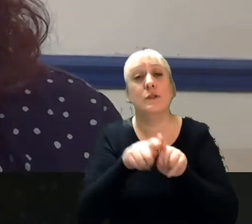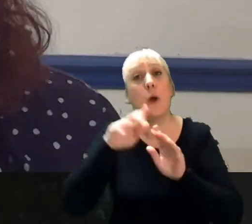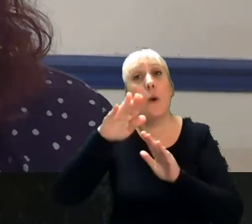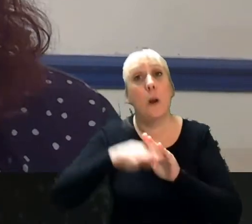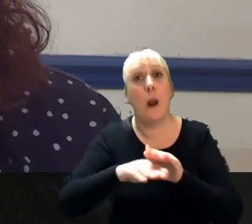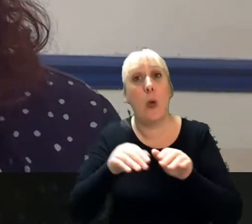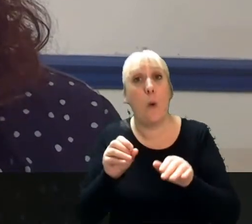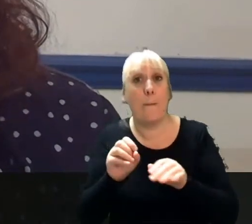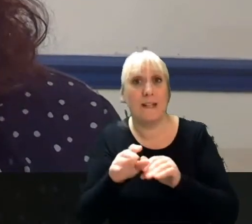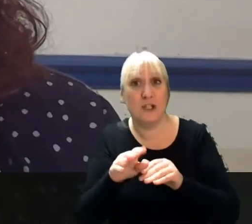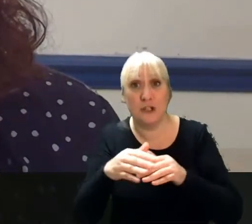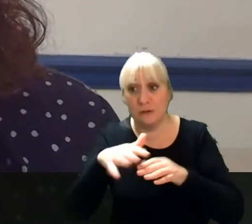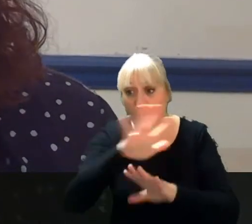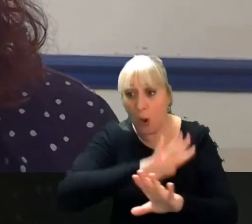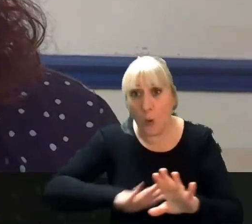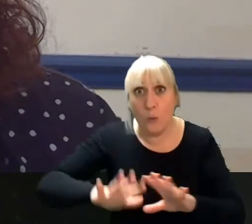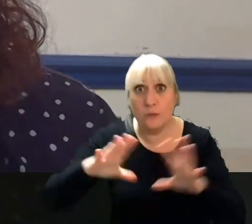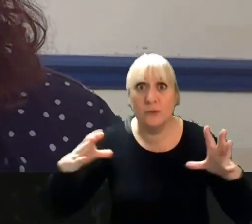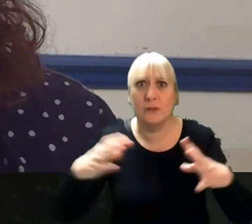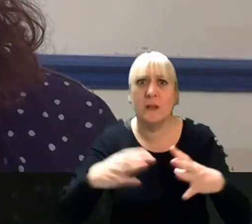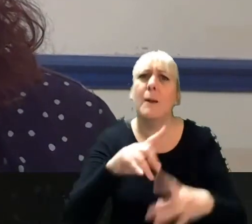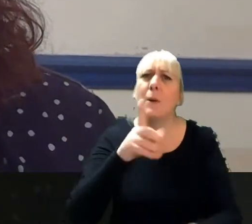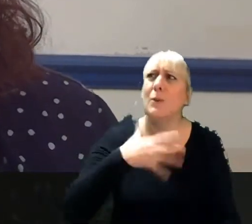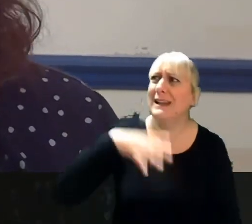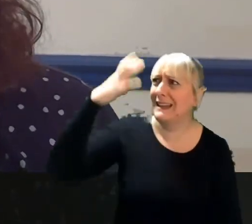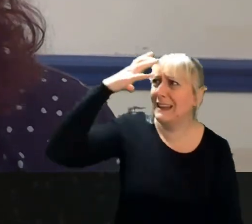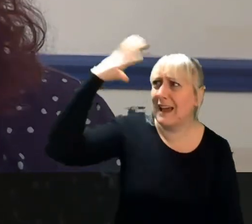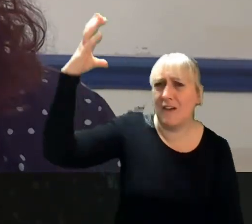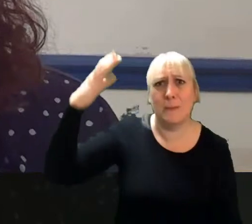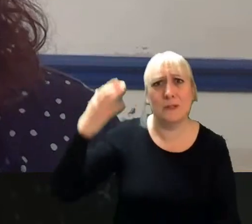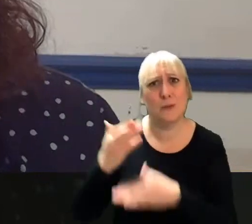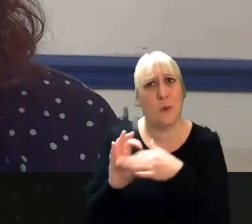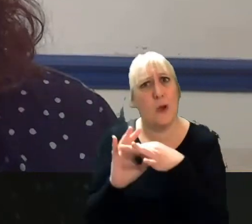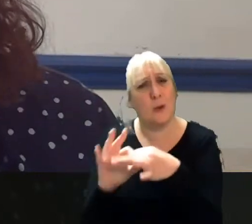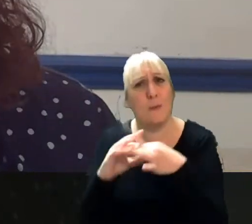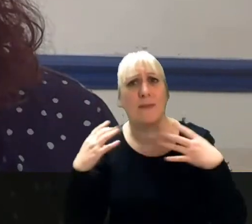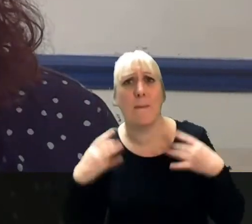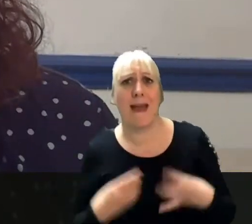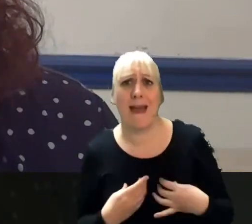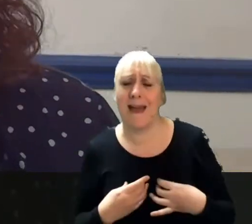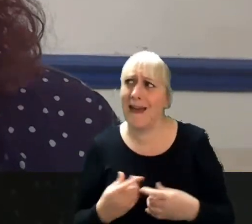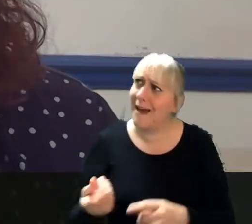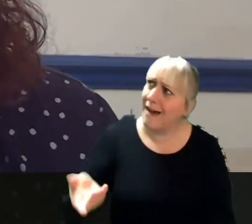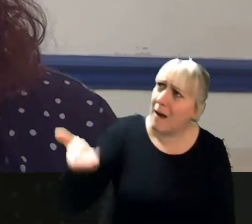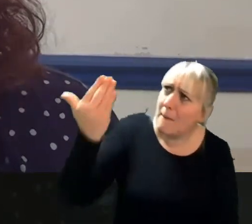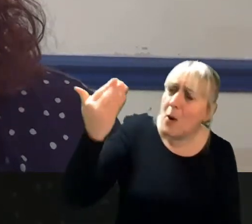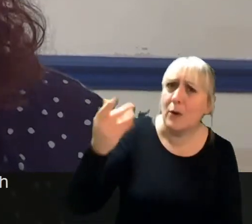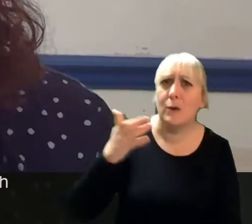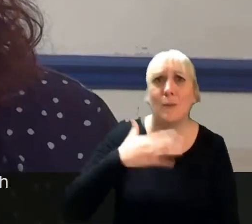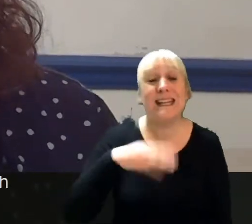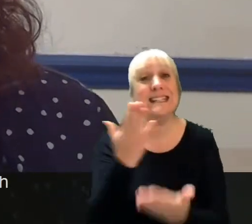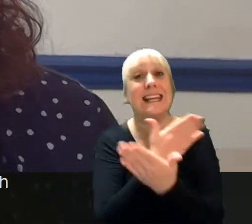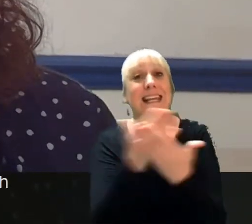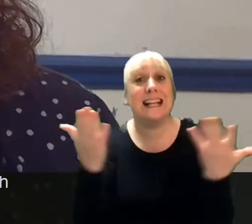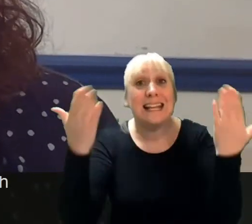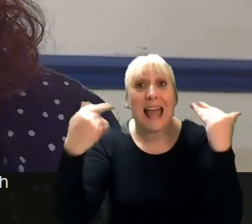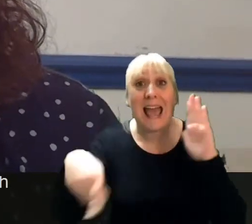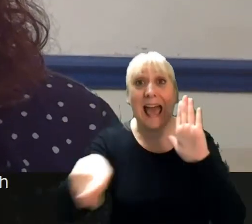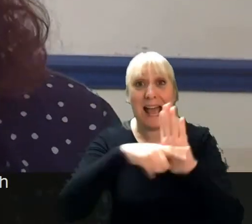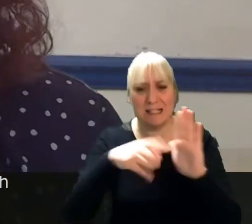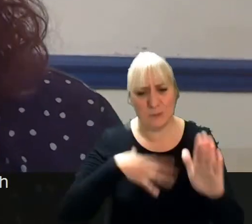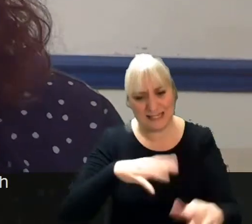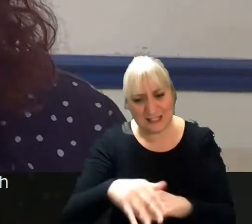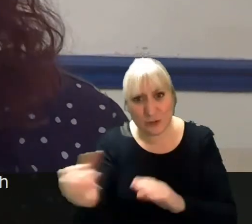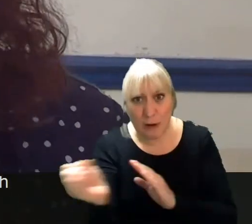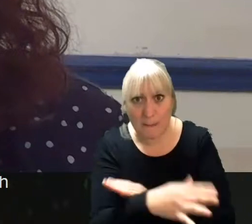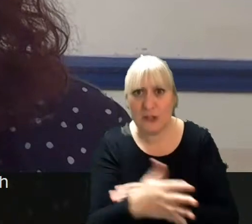up and work with the Mayor. The Mayor has led with the scrappage schemes. Come on, government, Clean Air Act, scrappage nationally, support our